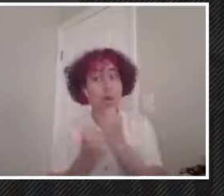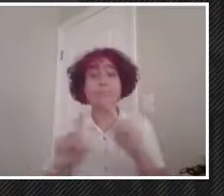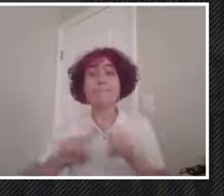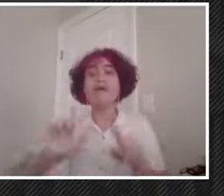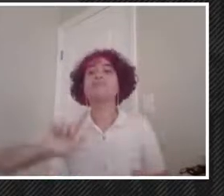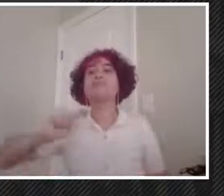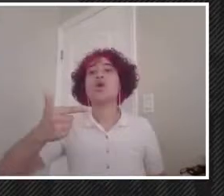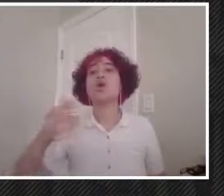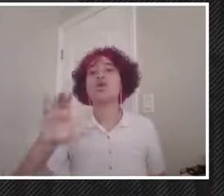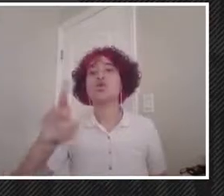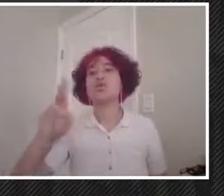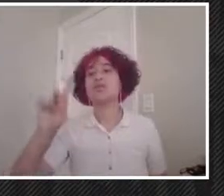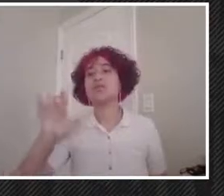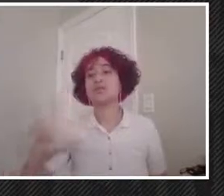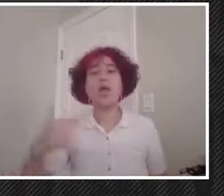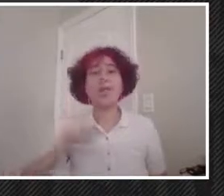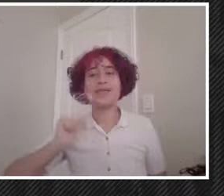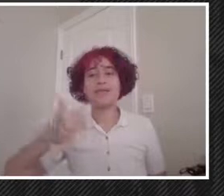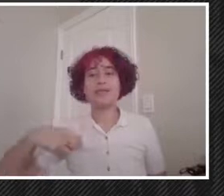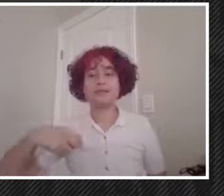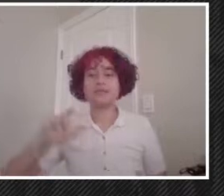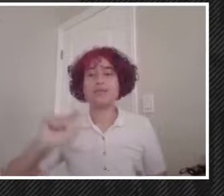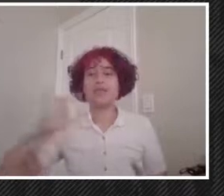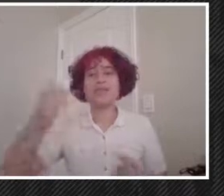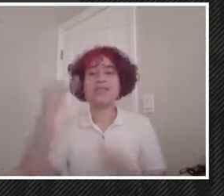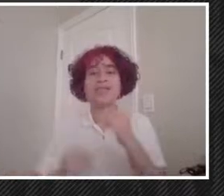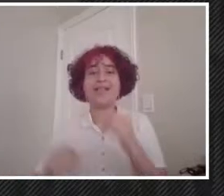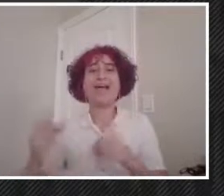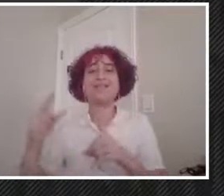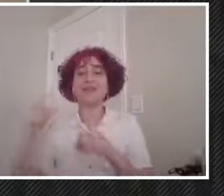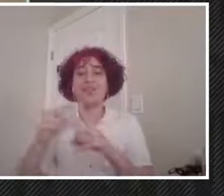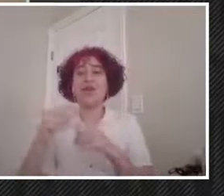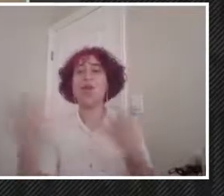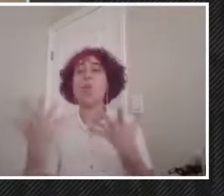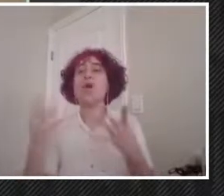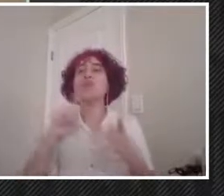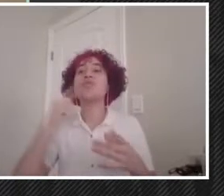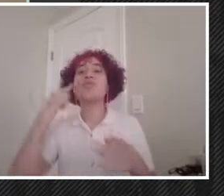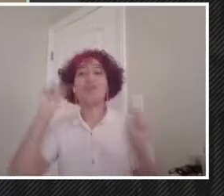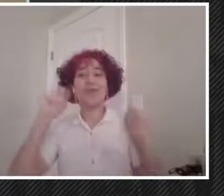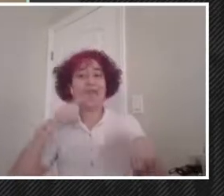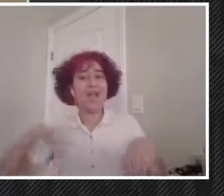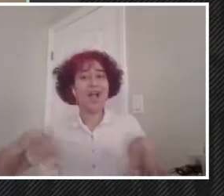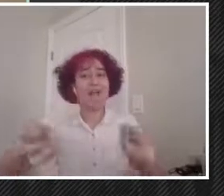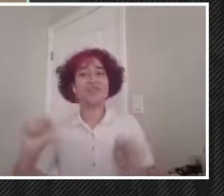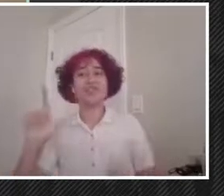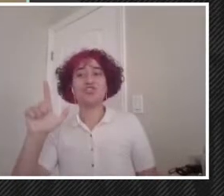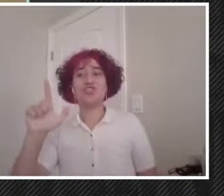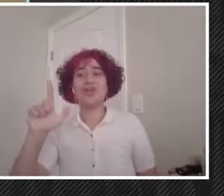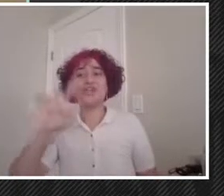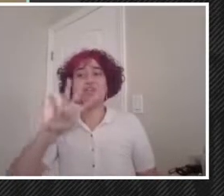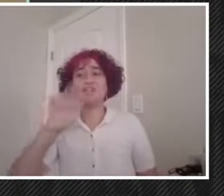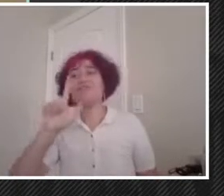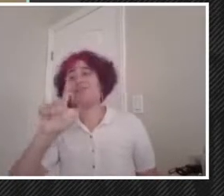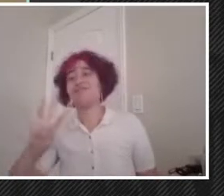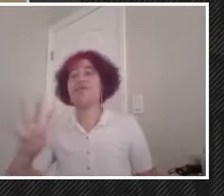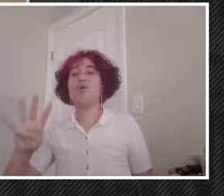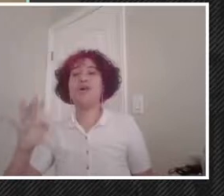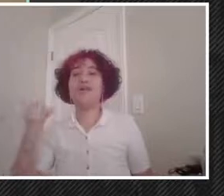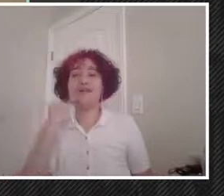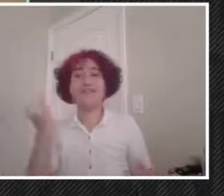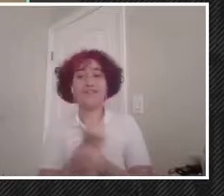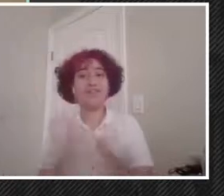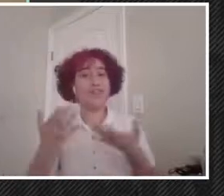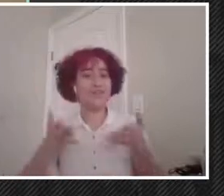conversation of what we will have accomplished in 2024 if everything goes well. Yeah, 100%. I mean, I want to see